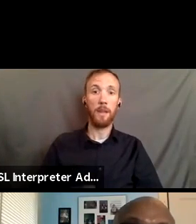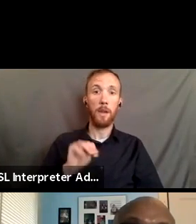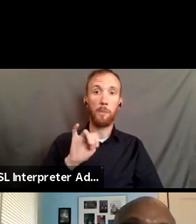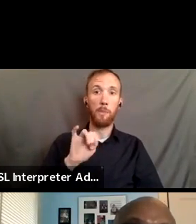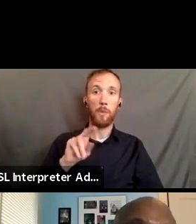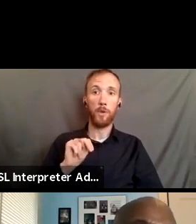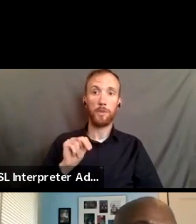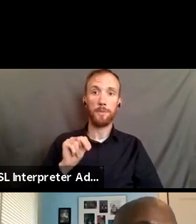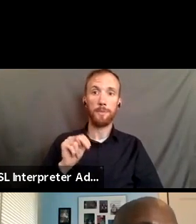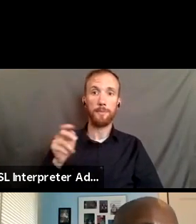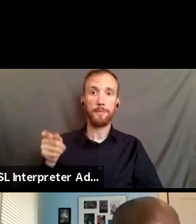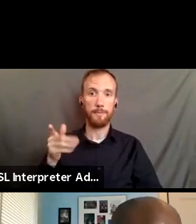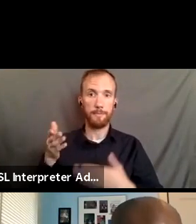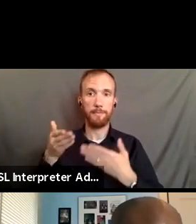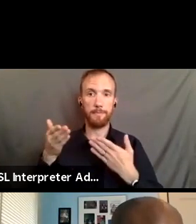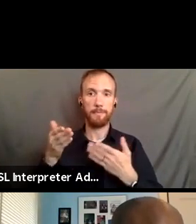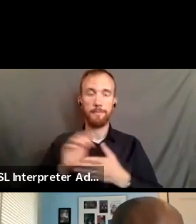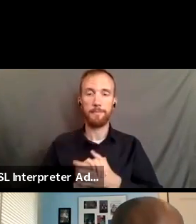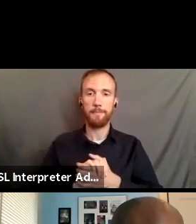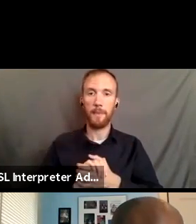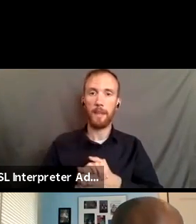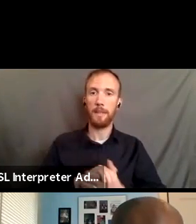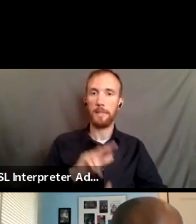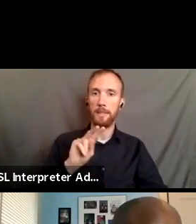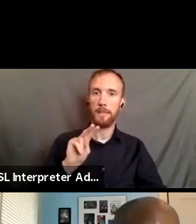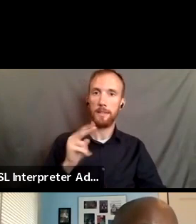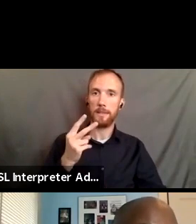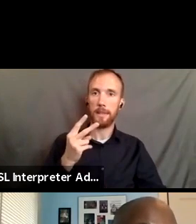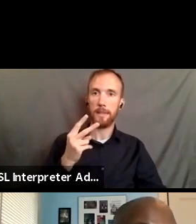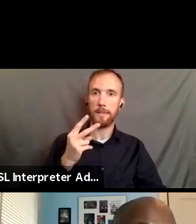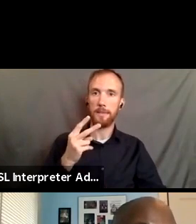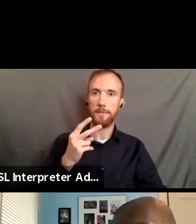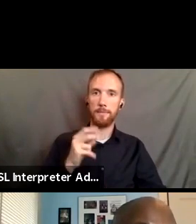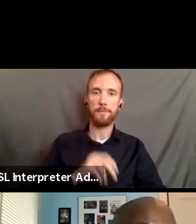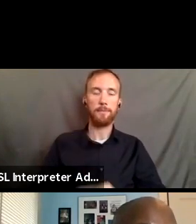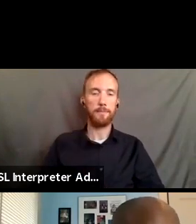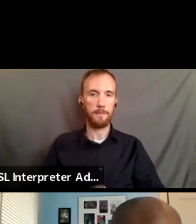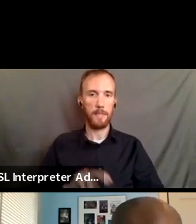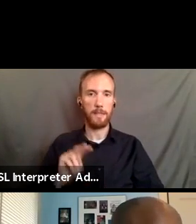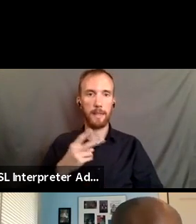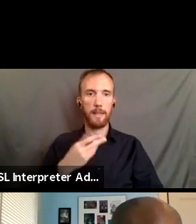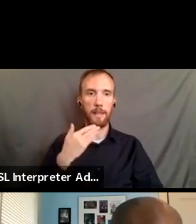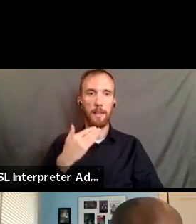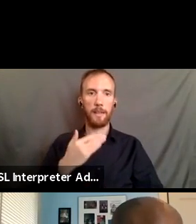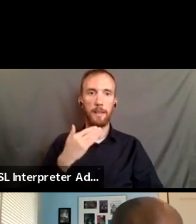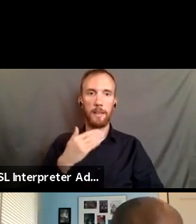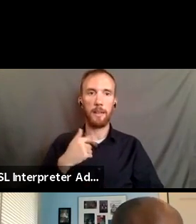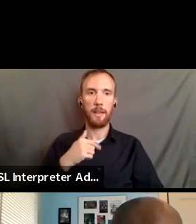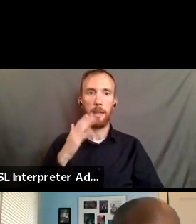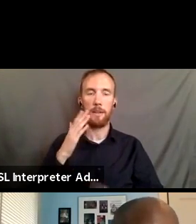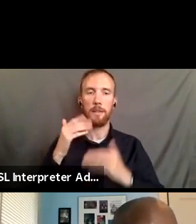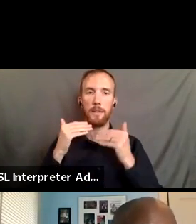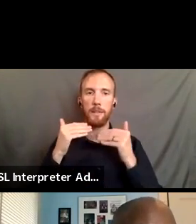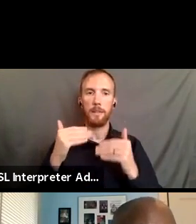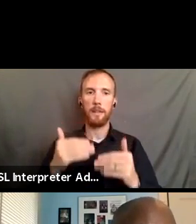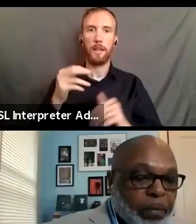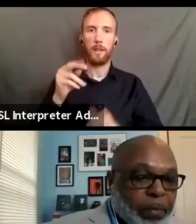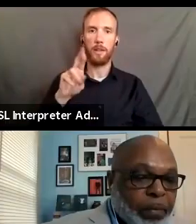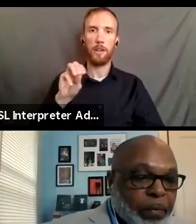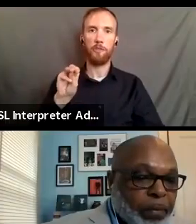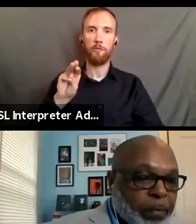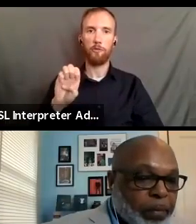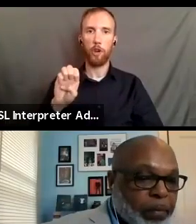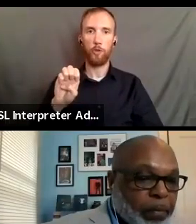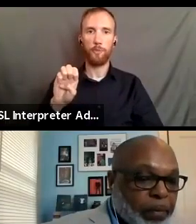so i moved you're a second my second thank you i'll proceed with a rokon member rome